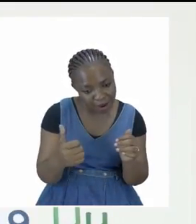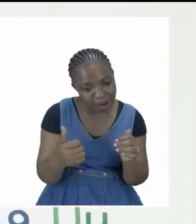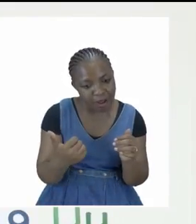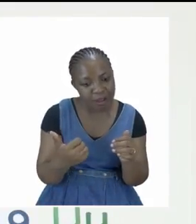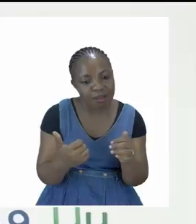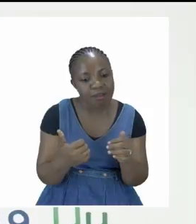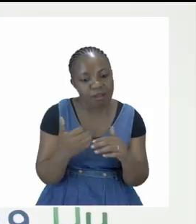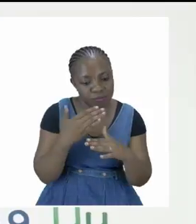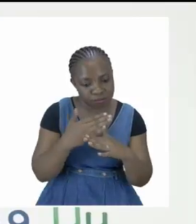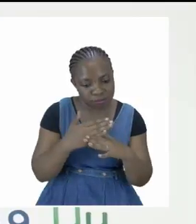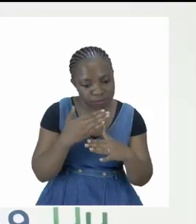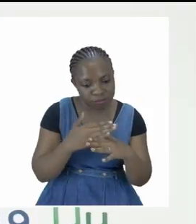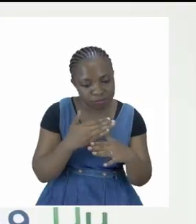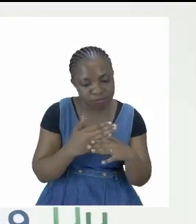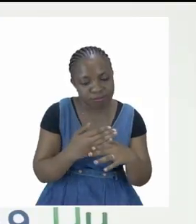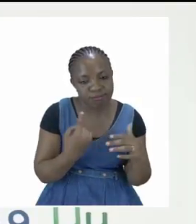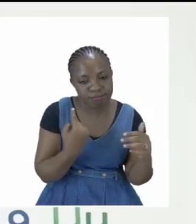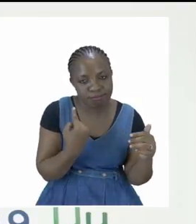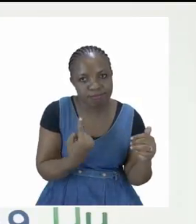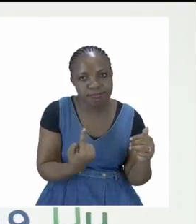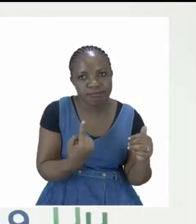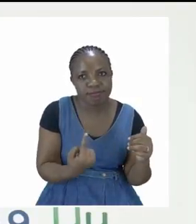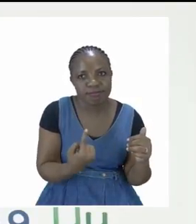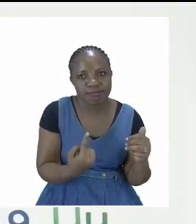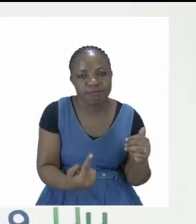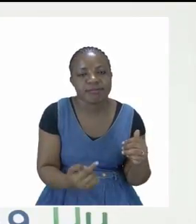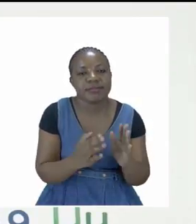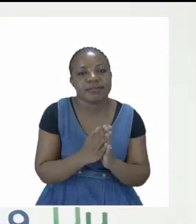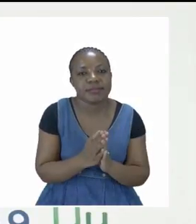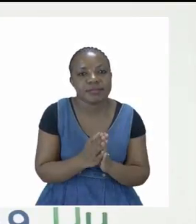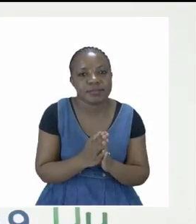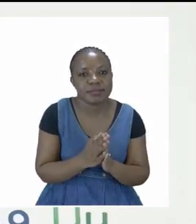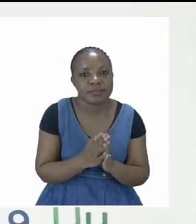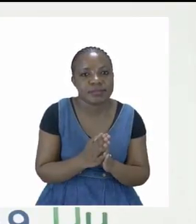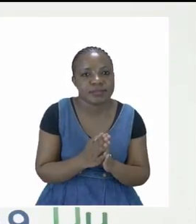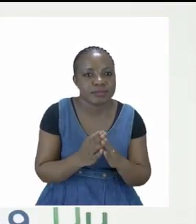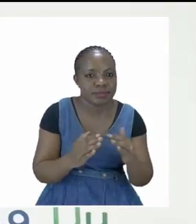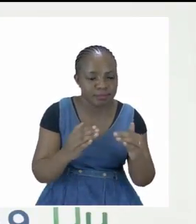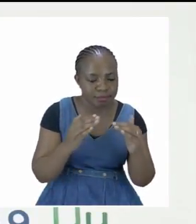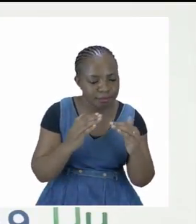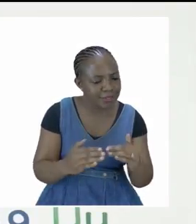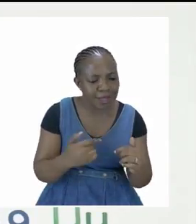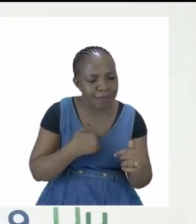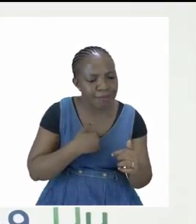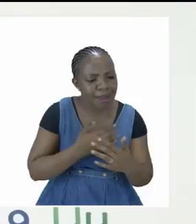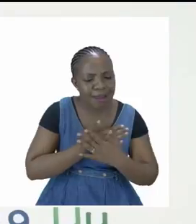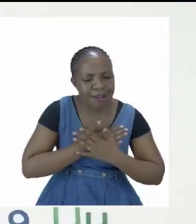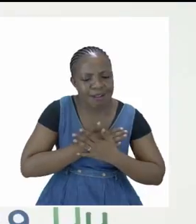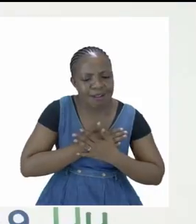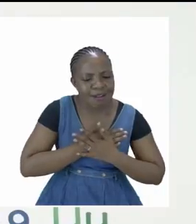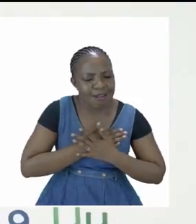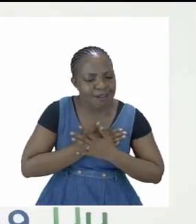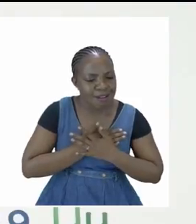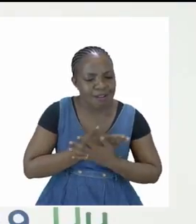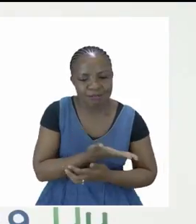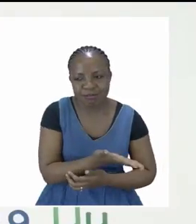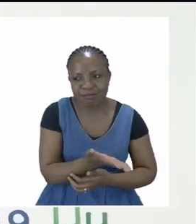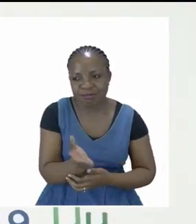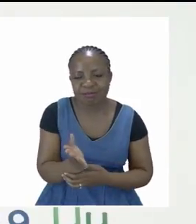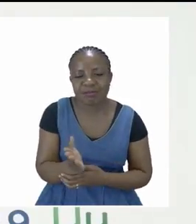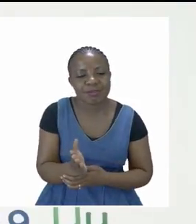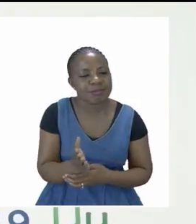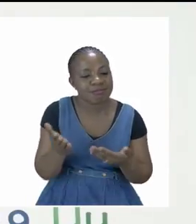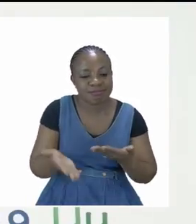yourselves. Let's now go to number 2. Because I love you so much, I'm going to help you with the second